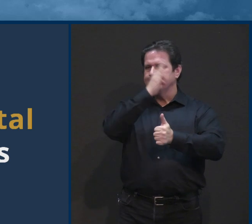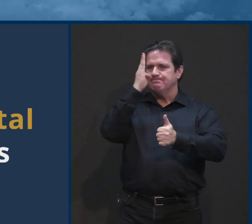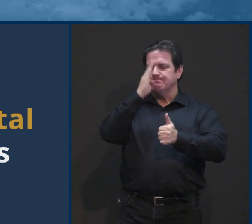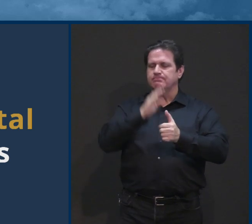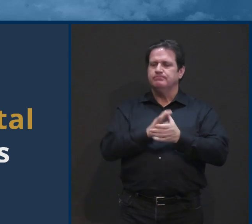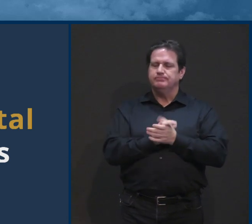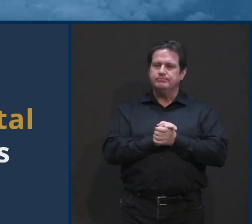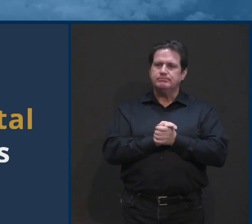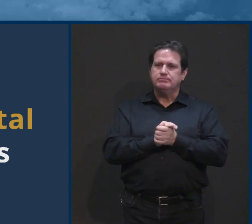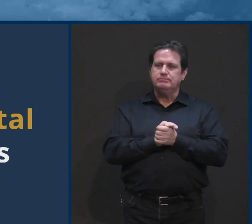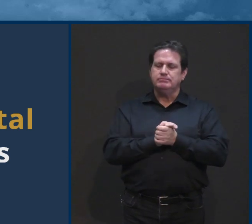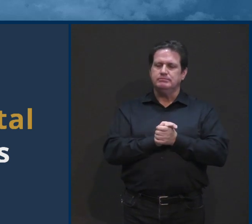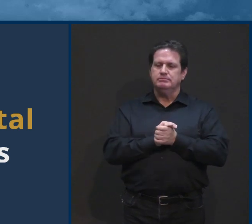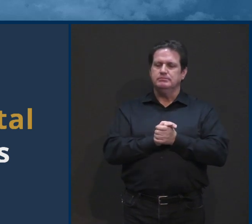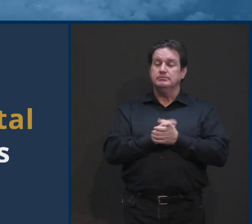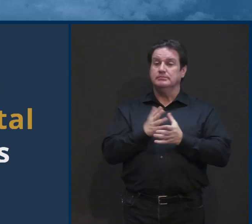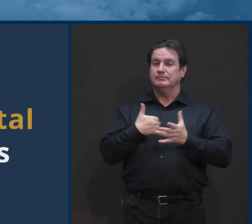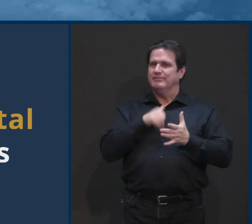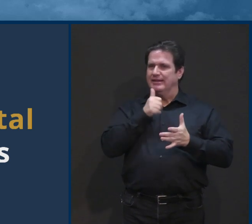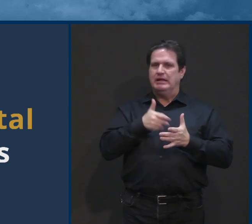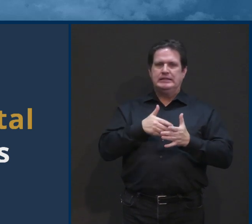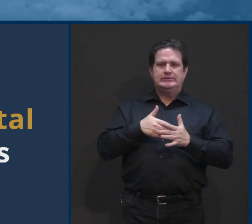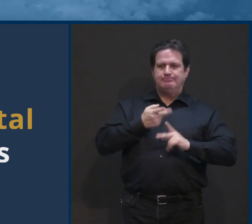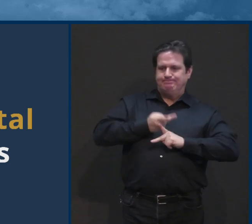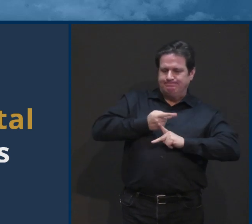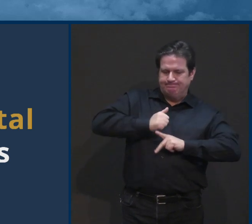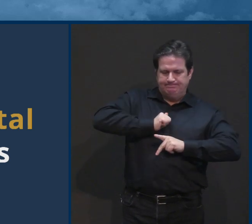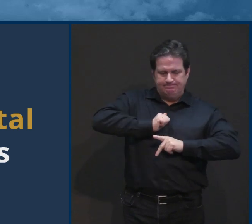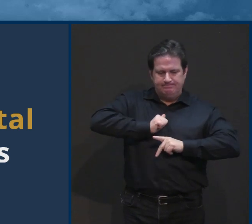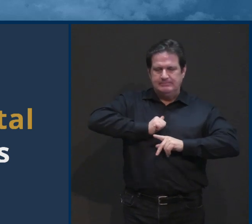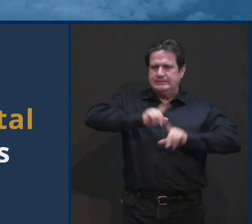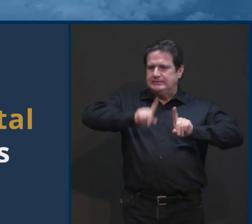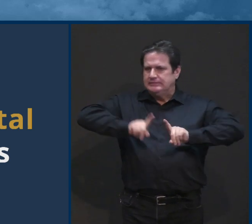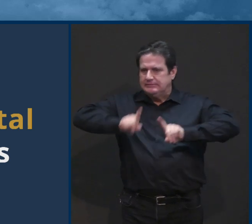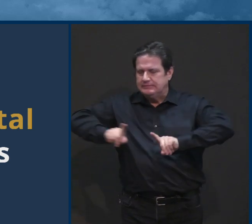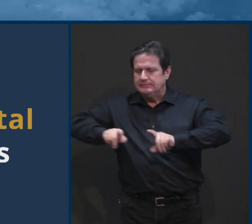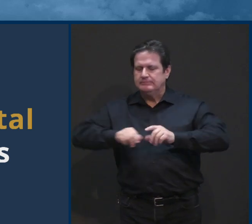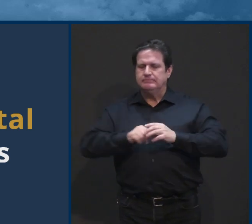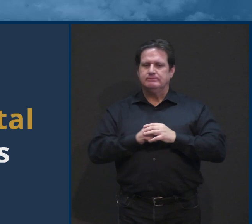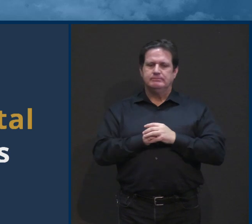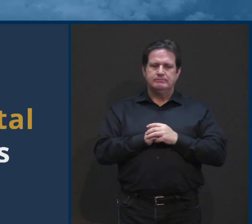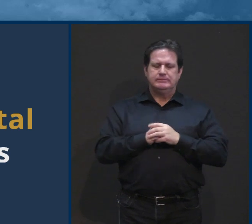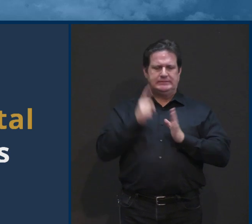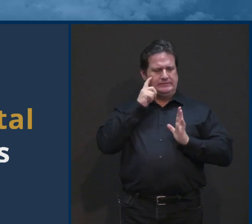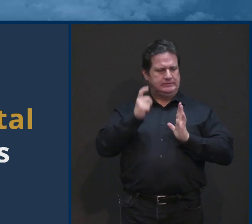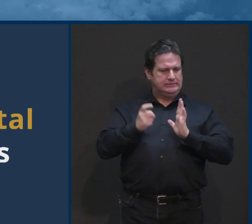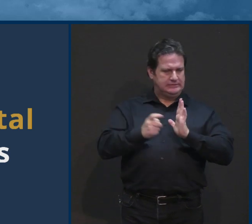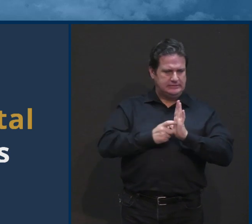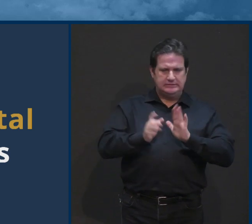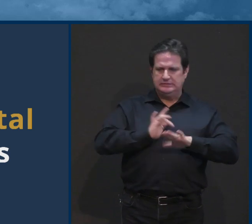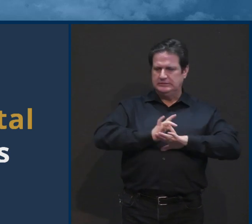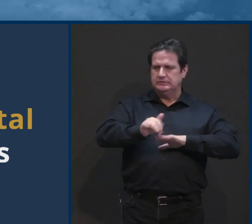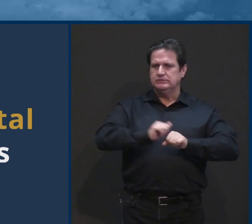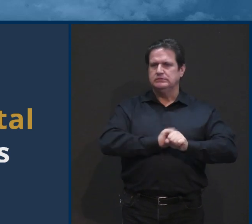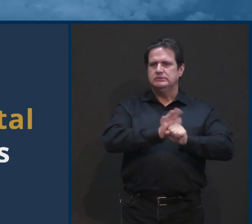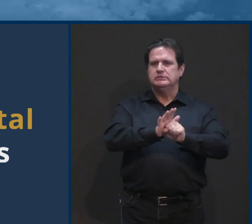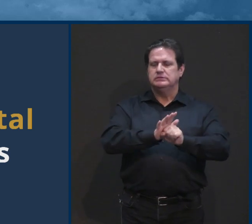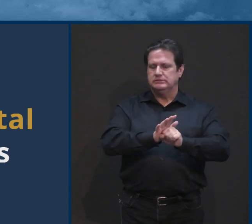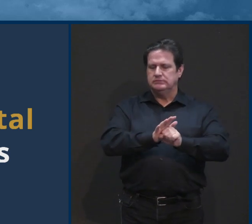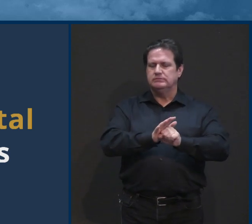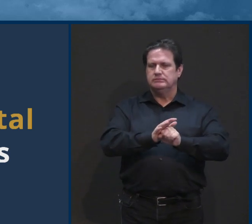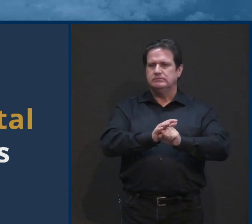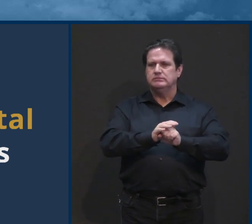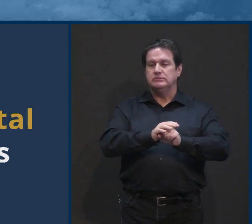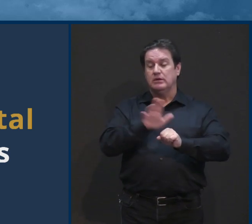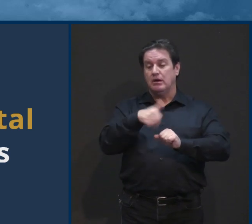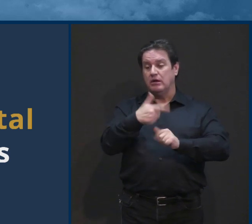settings because of the fact that they weren't doing certain testing to identify early